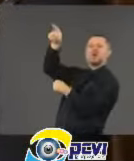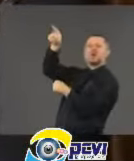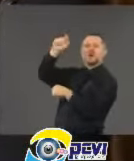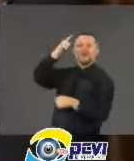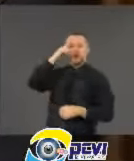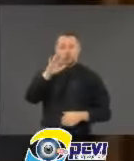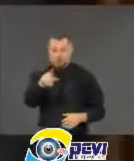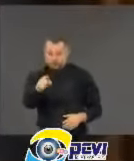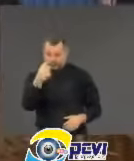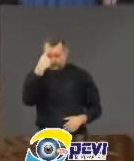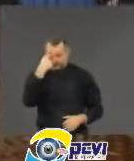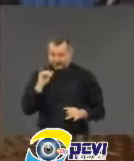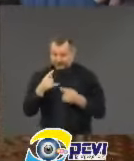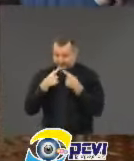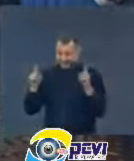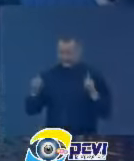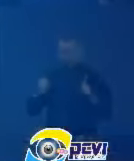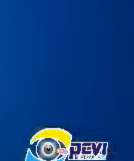effective?